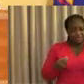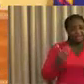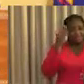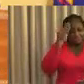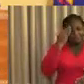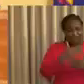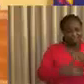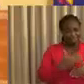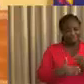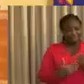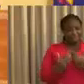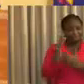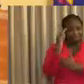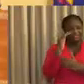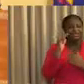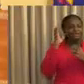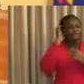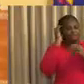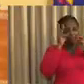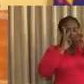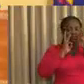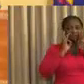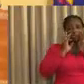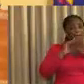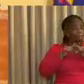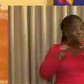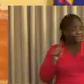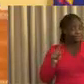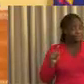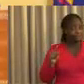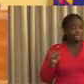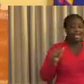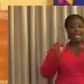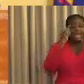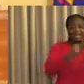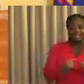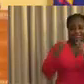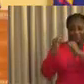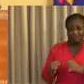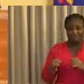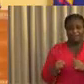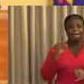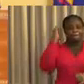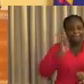cry. Nonetheless, each one of us must do his or her part.